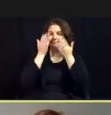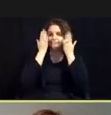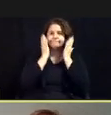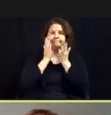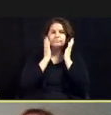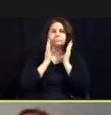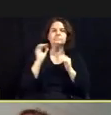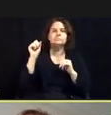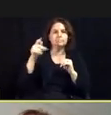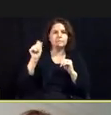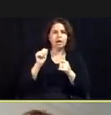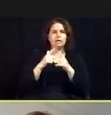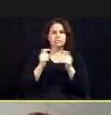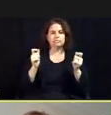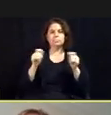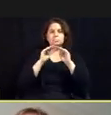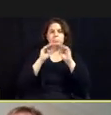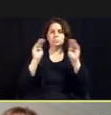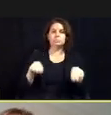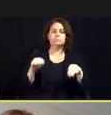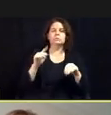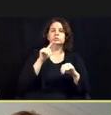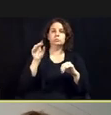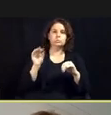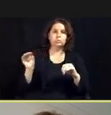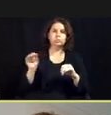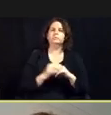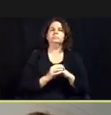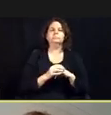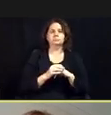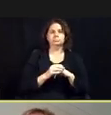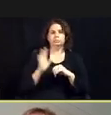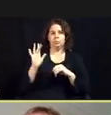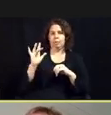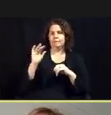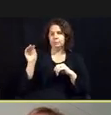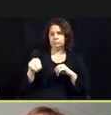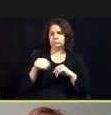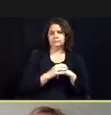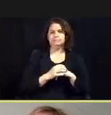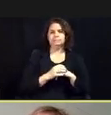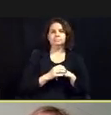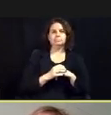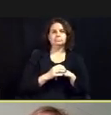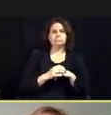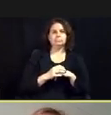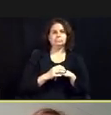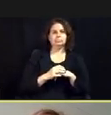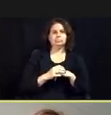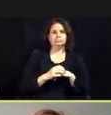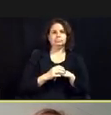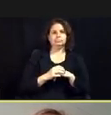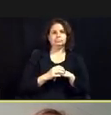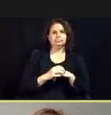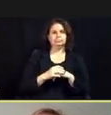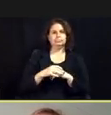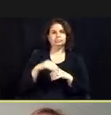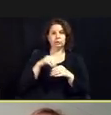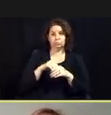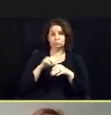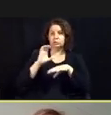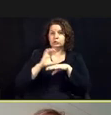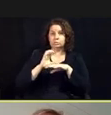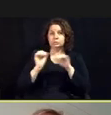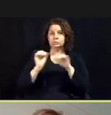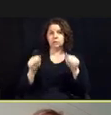Museums, zoos could open at indoor capacity at 25%. Indoor places of worship can open at 25% capacity, or